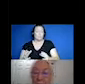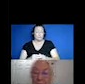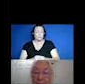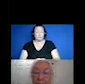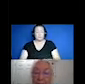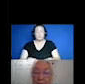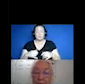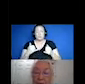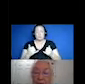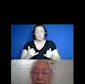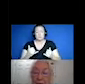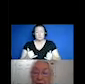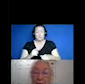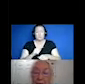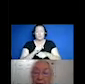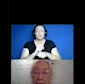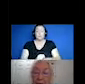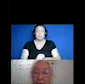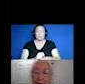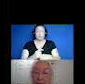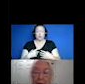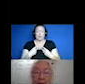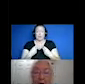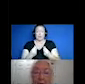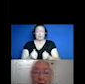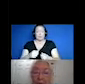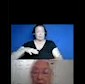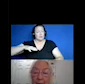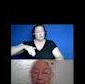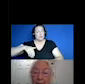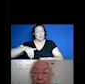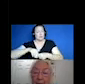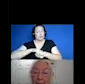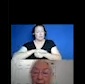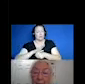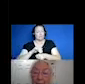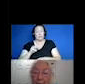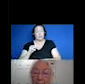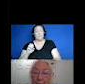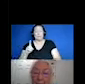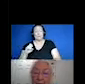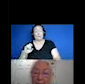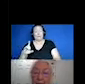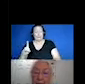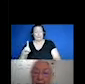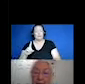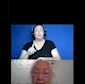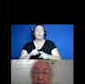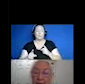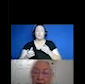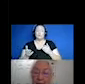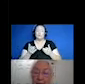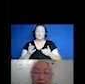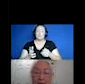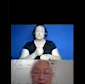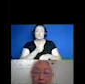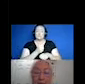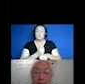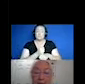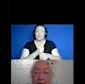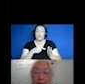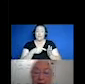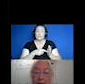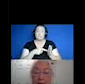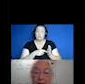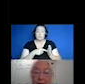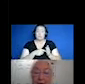present time, traditional healing is not yet covered by Medicaid, but services arranged and expenses